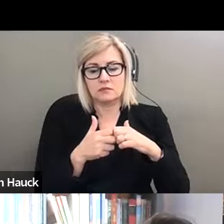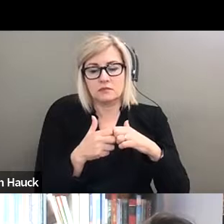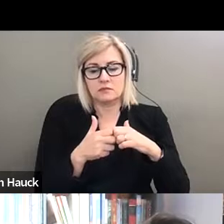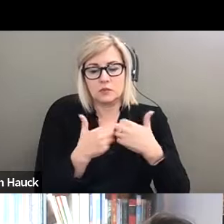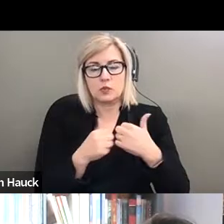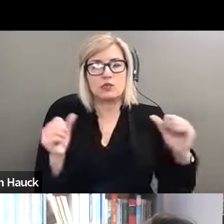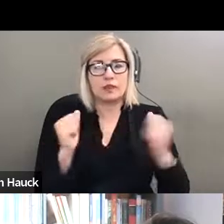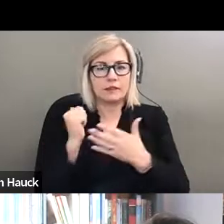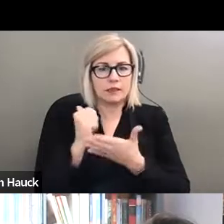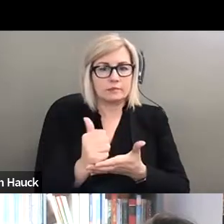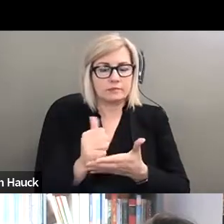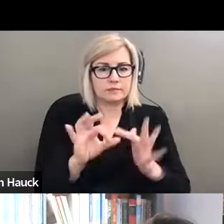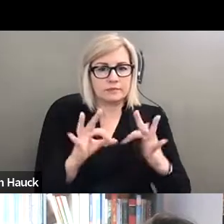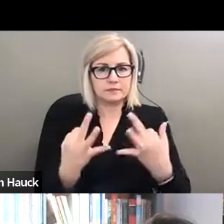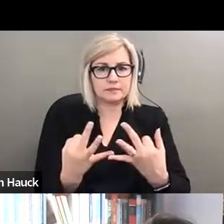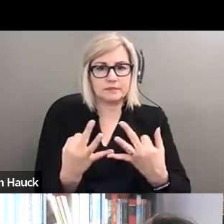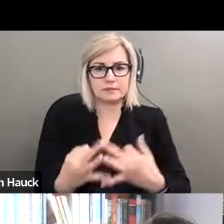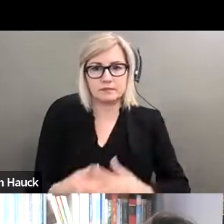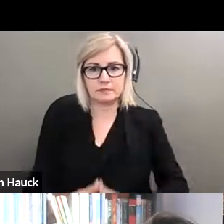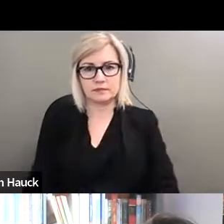out families and these